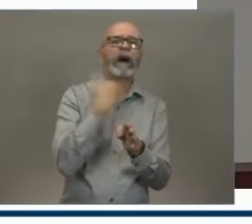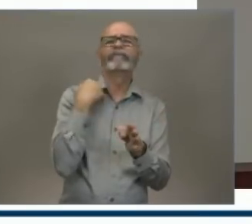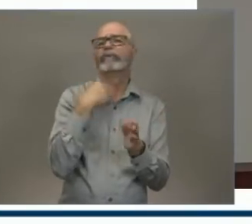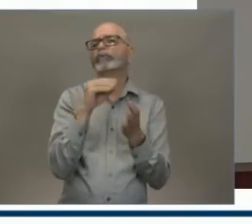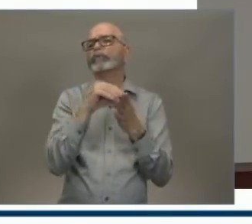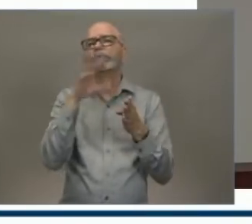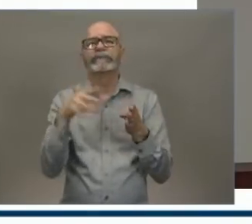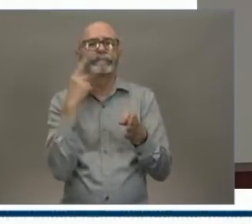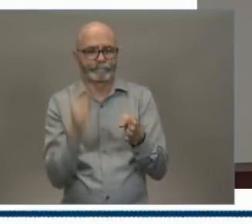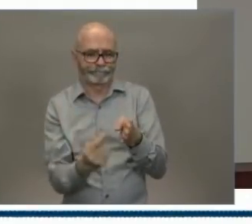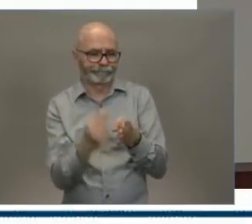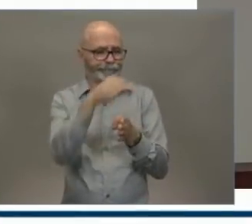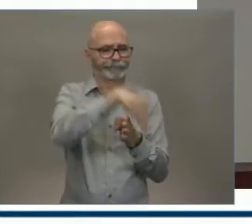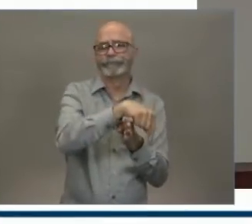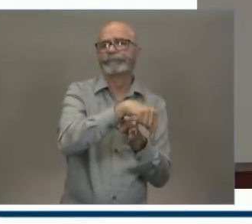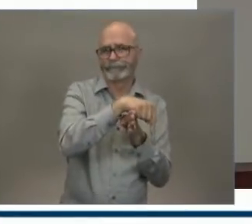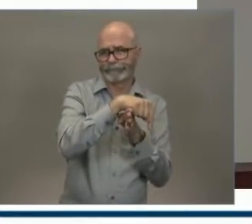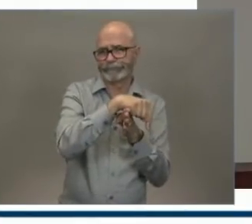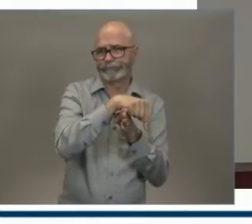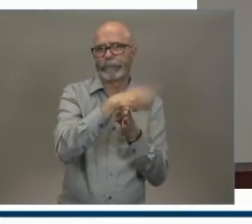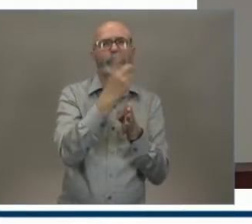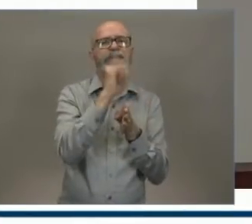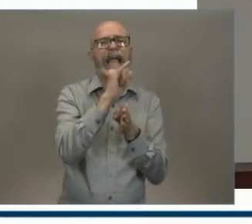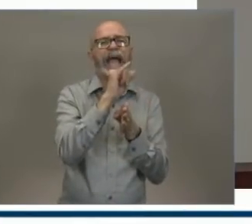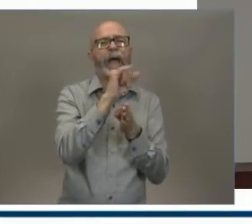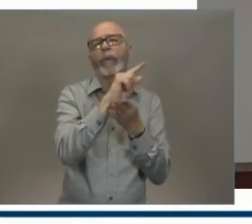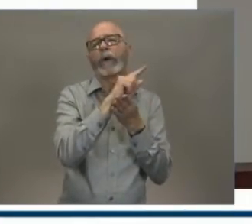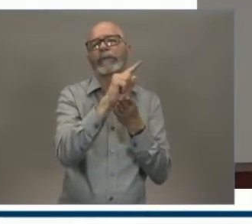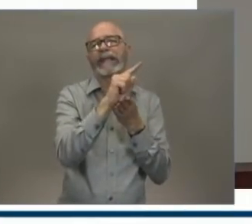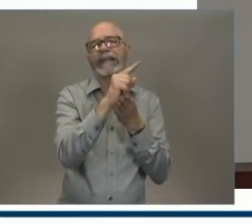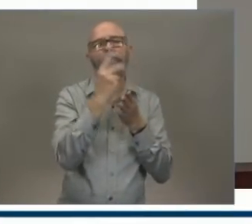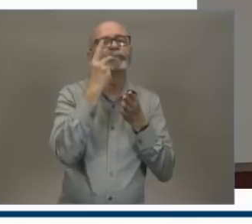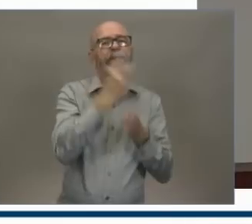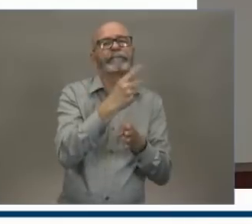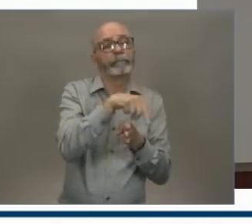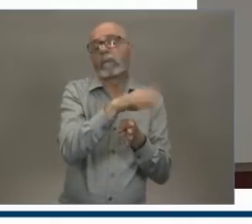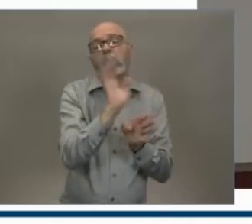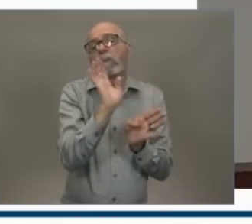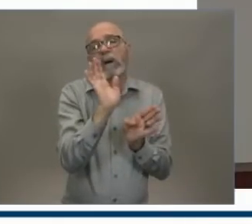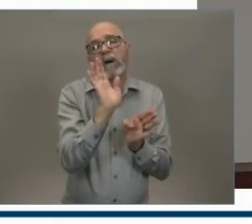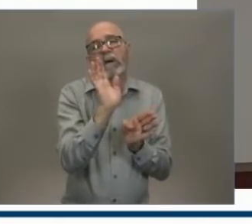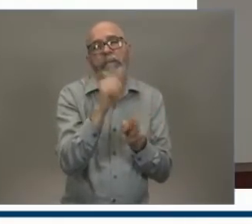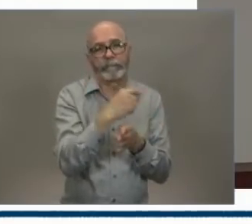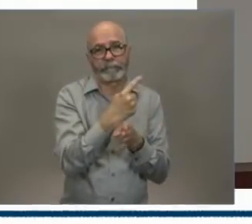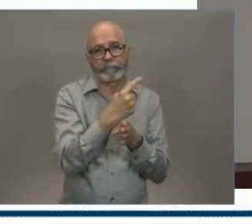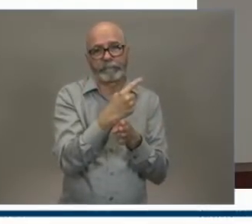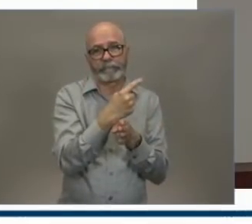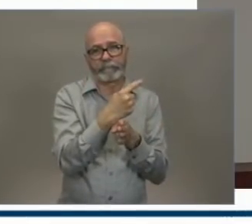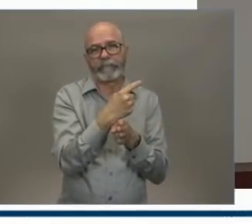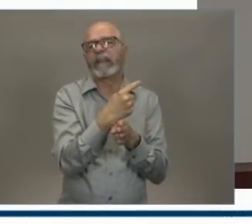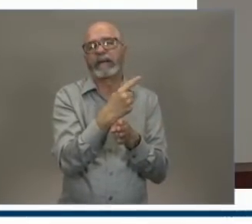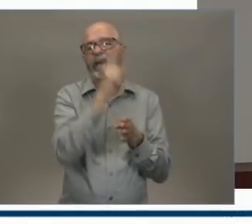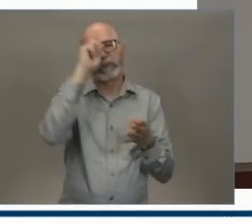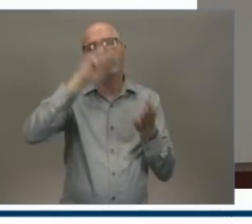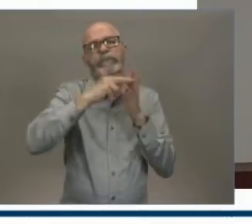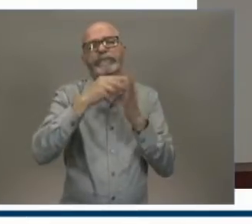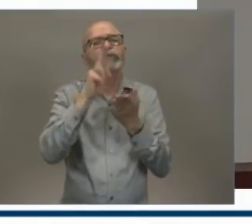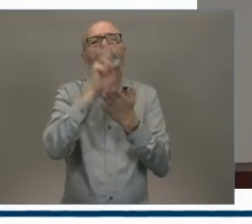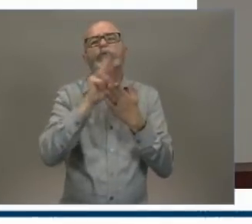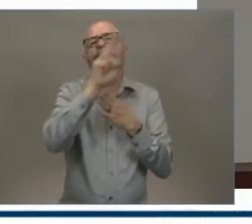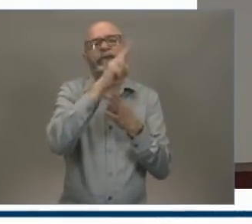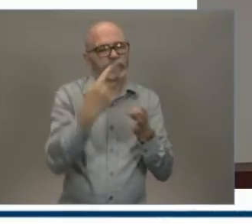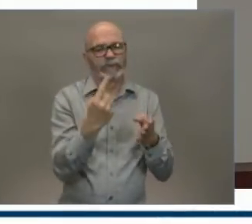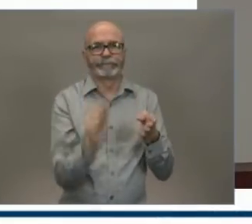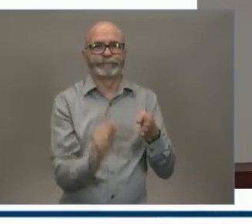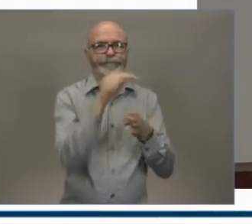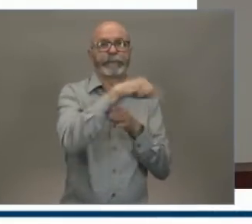there maybe one day a week to go to school in New Brunswick, the post-secondary institution. While they're doing that, or